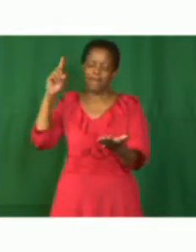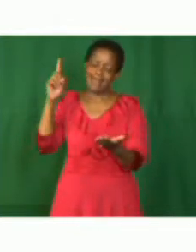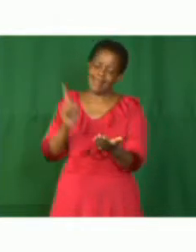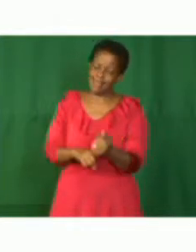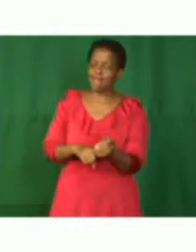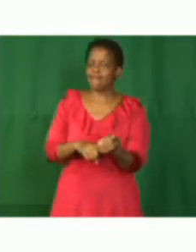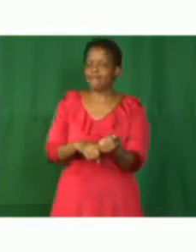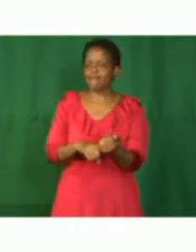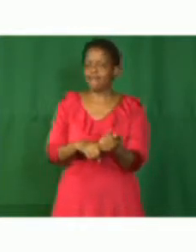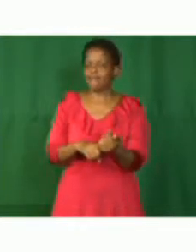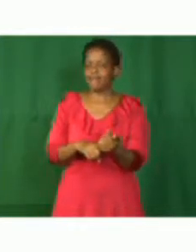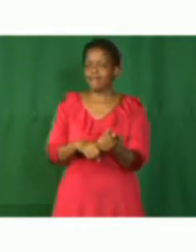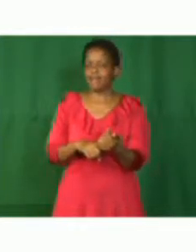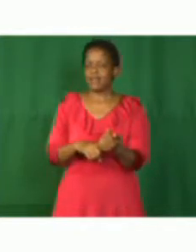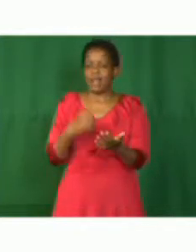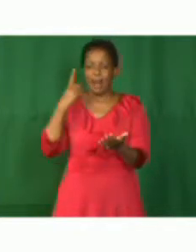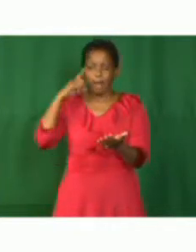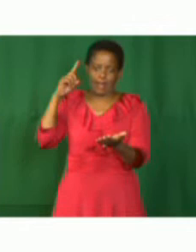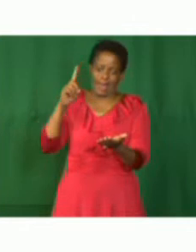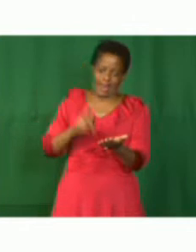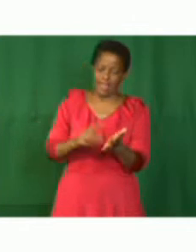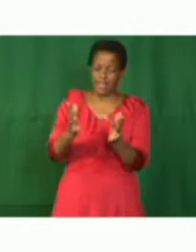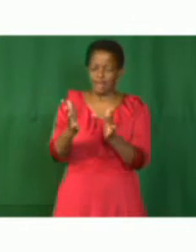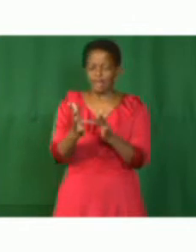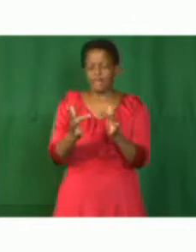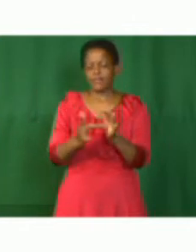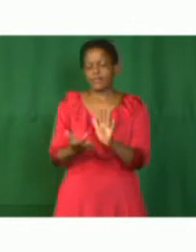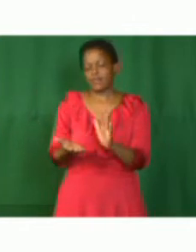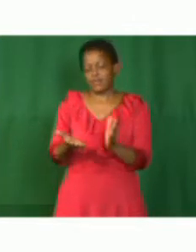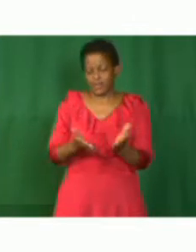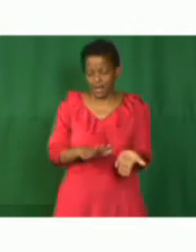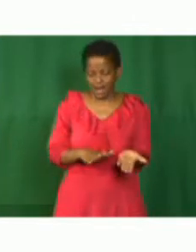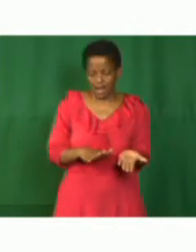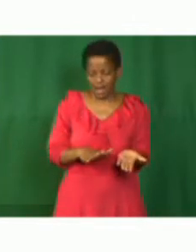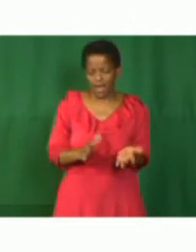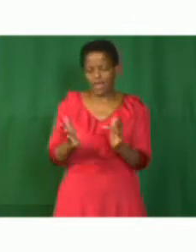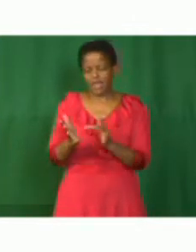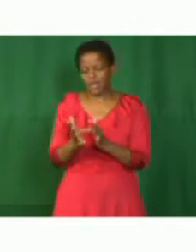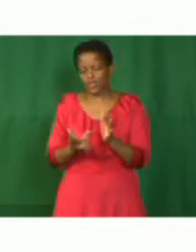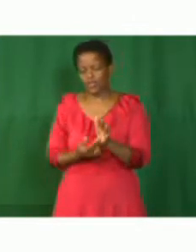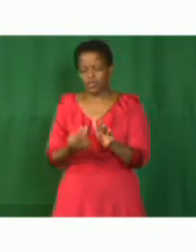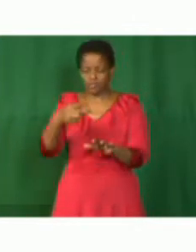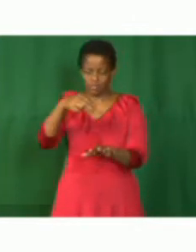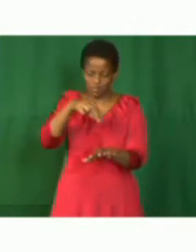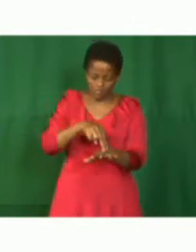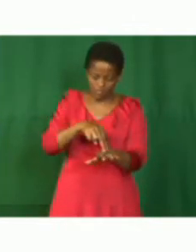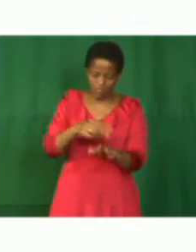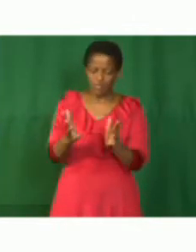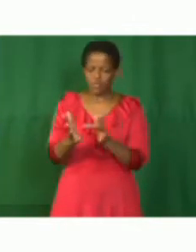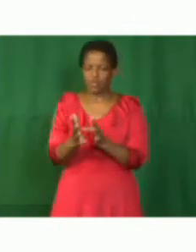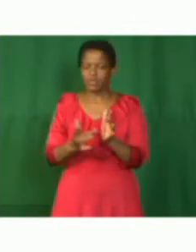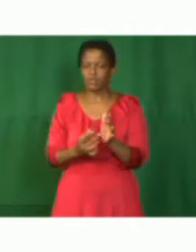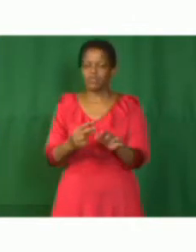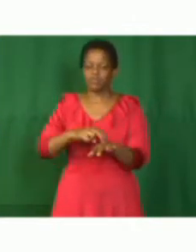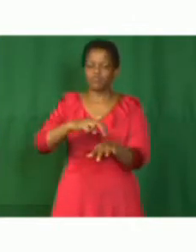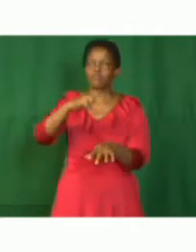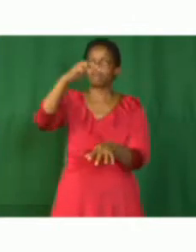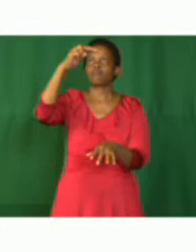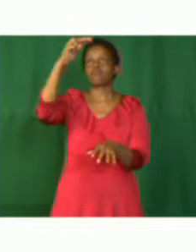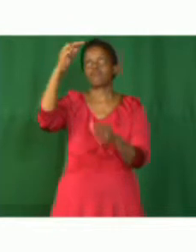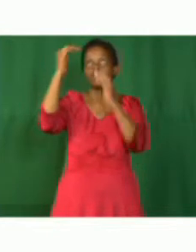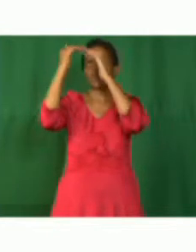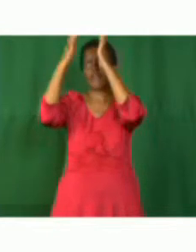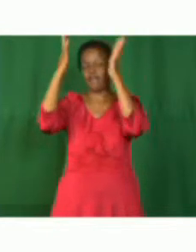that believed that Jesus died and rose and ascended into heaven. So that is the church that we